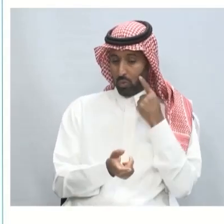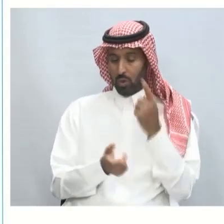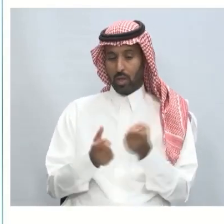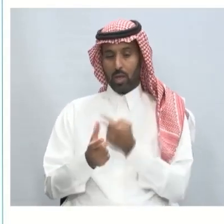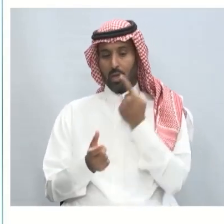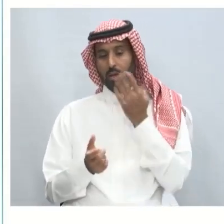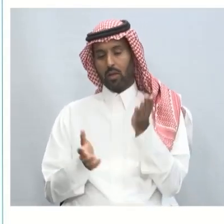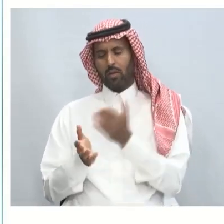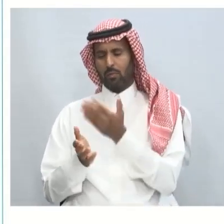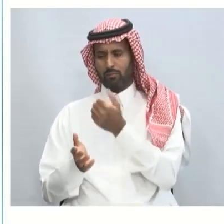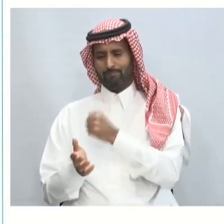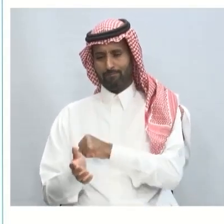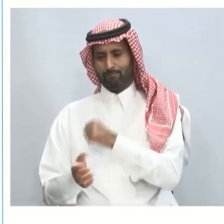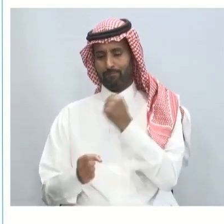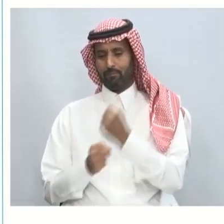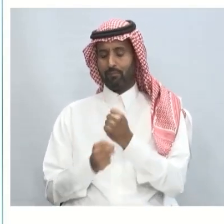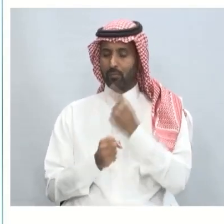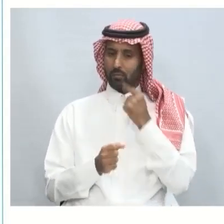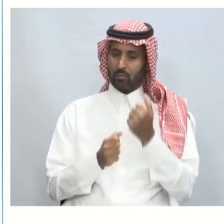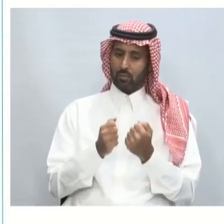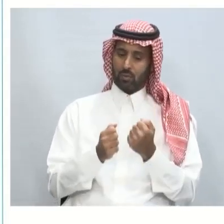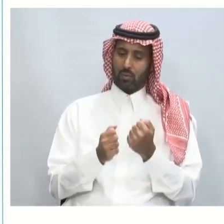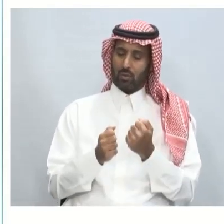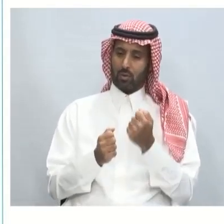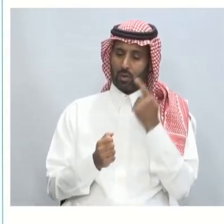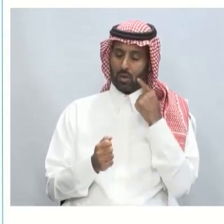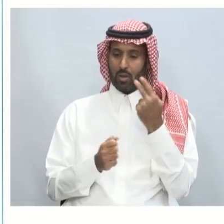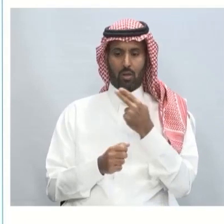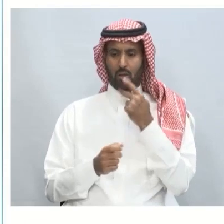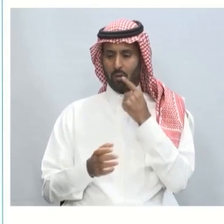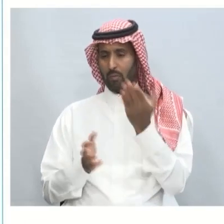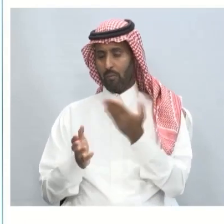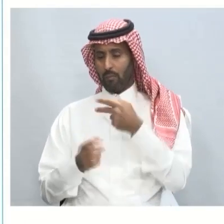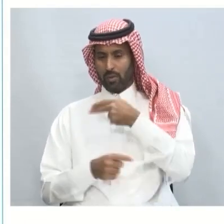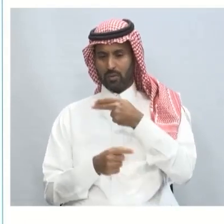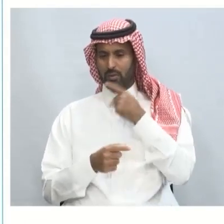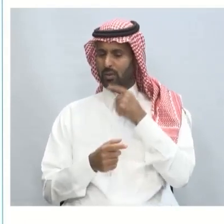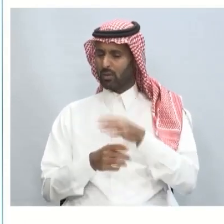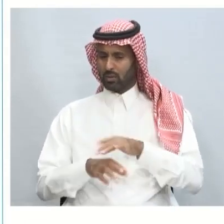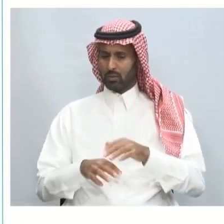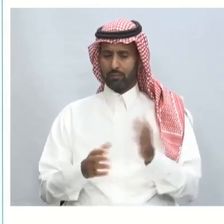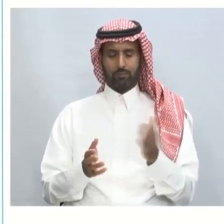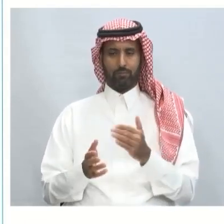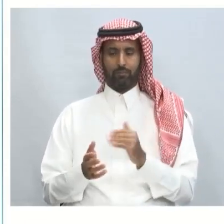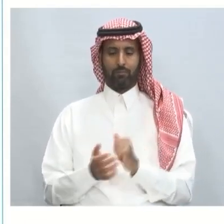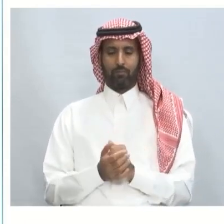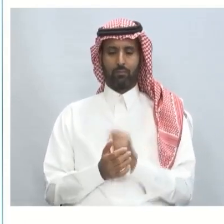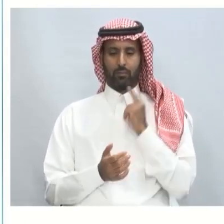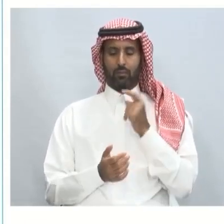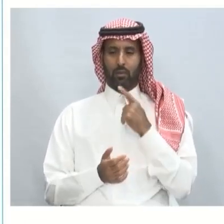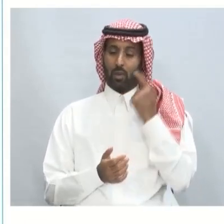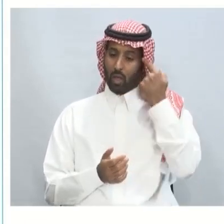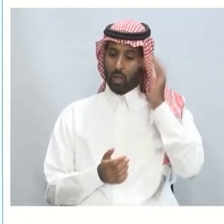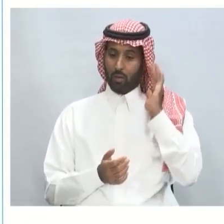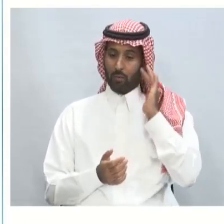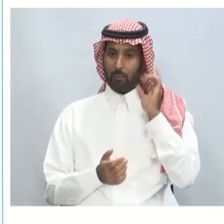there's some unsatisfying for like driving a truck or maybe a cashier, and of course this is a matter